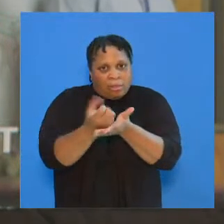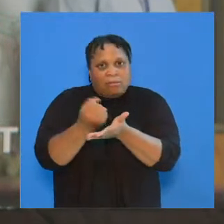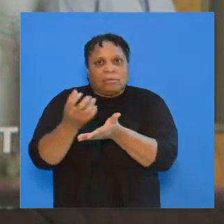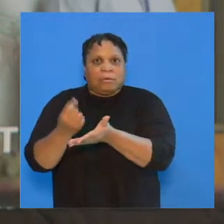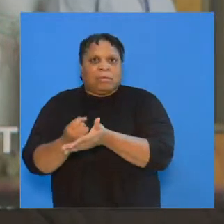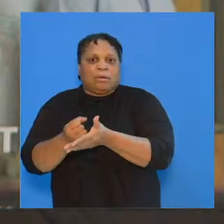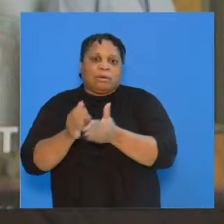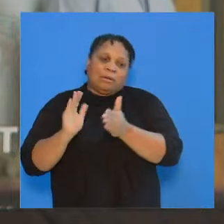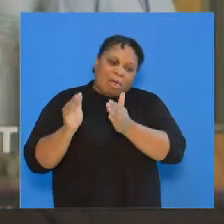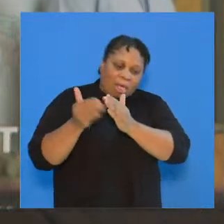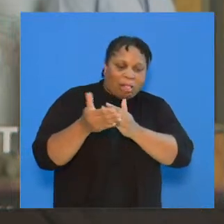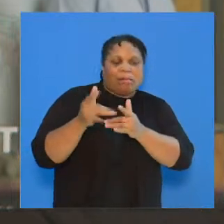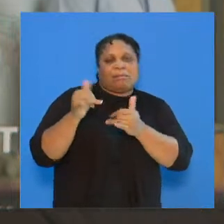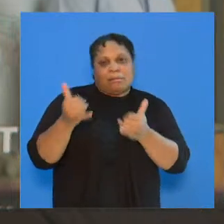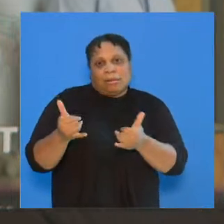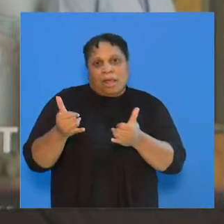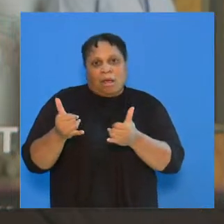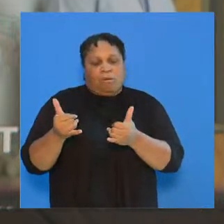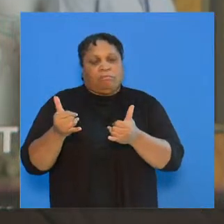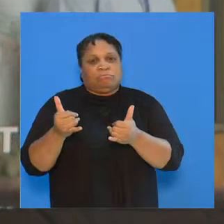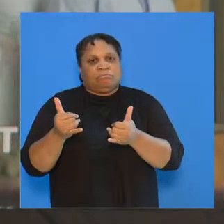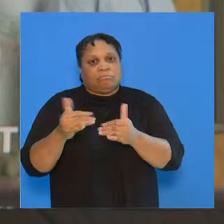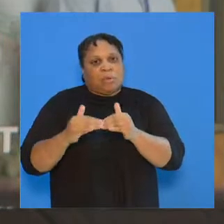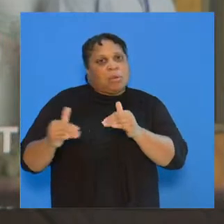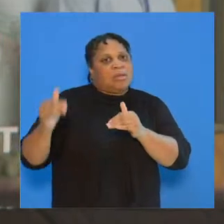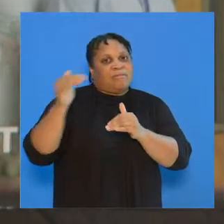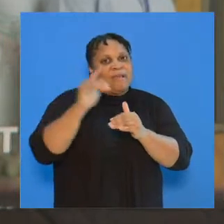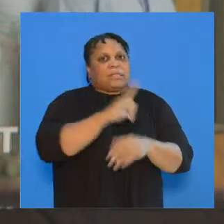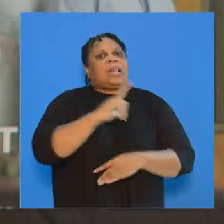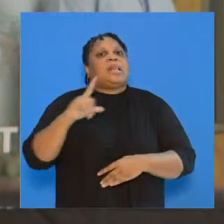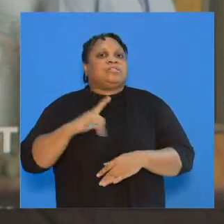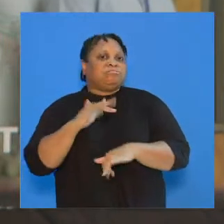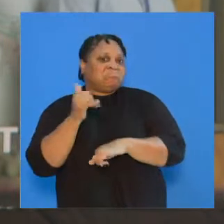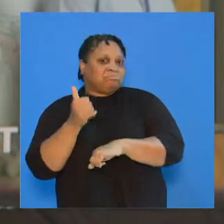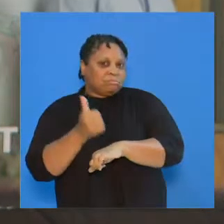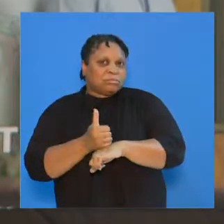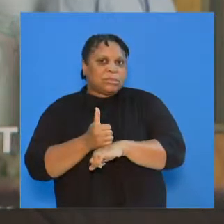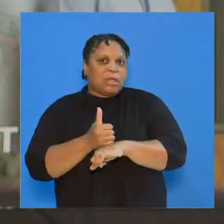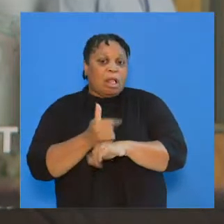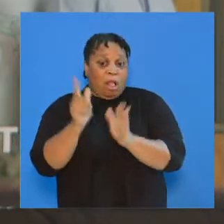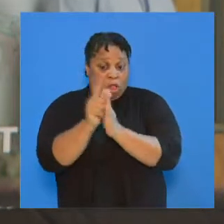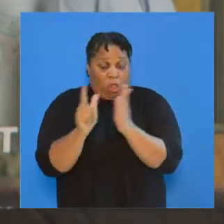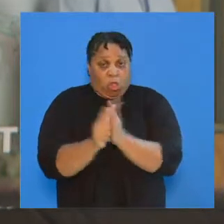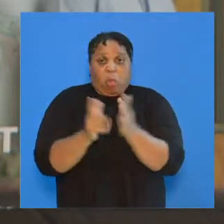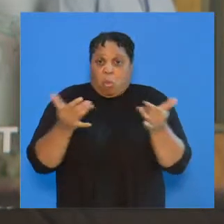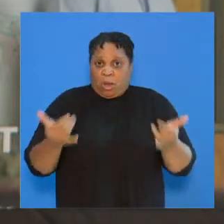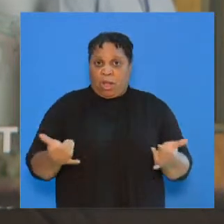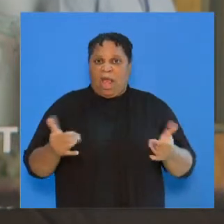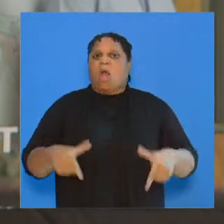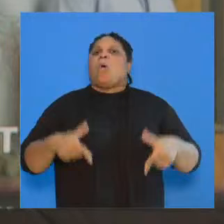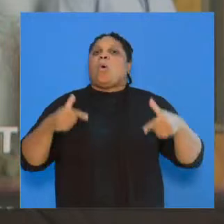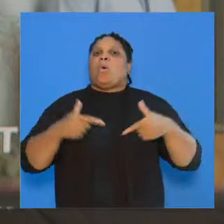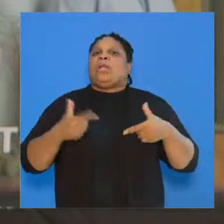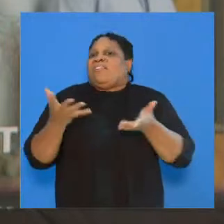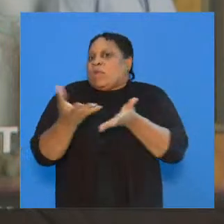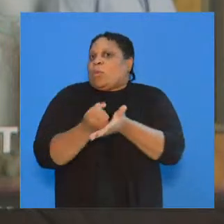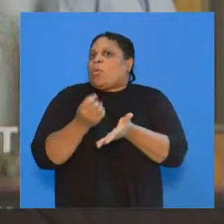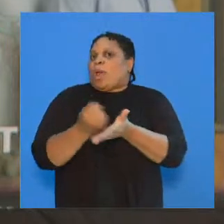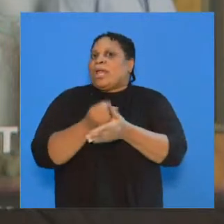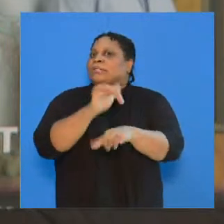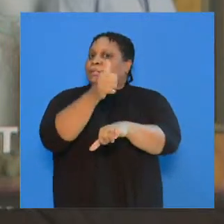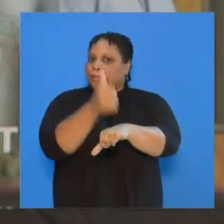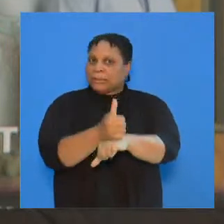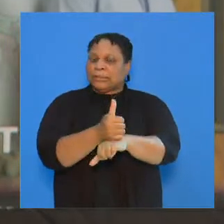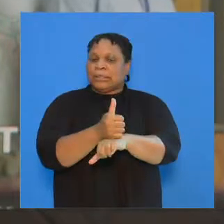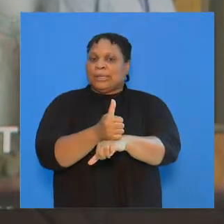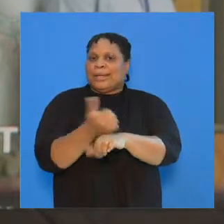CURB that has been advanced. Legislation was passed to establish in law a living wage in Bermuda, and the new